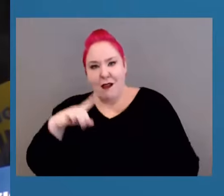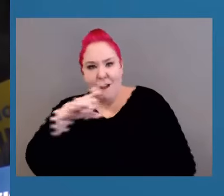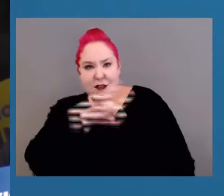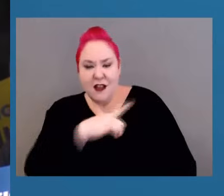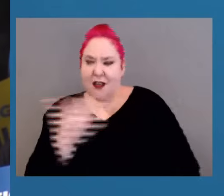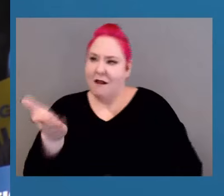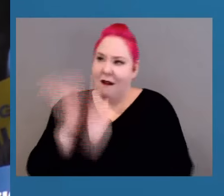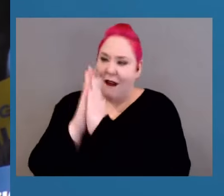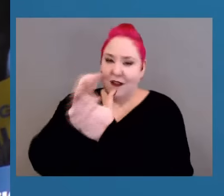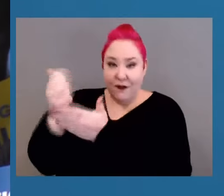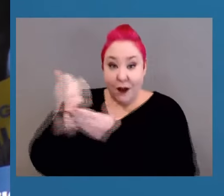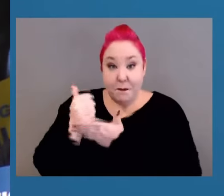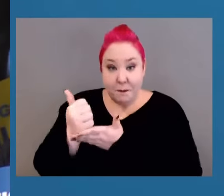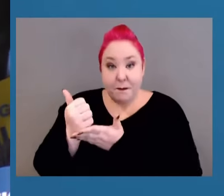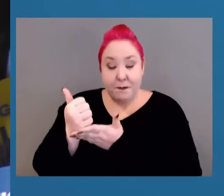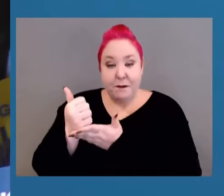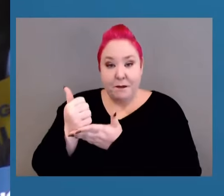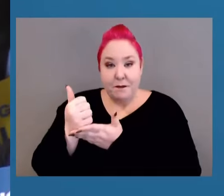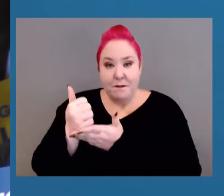help,